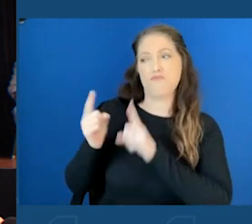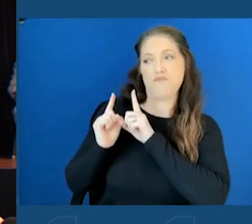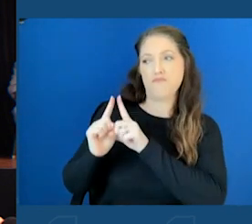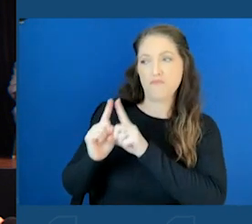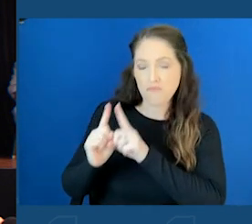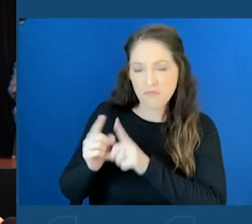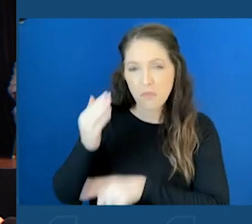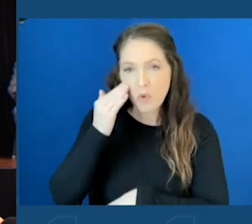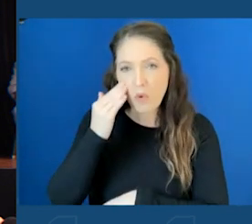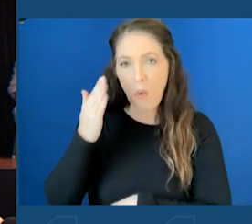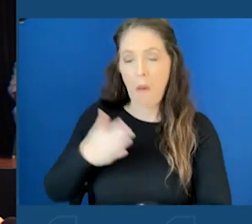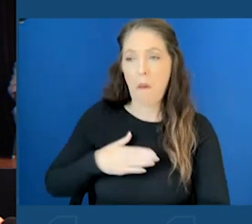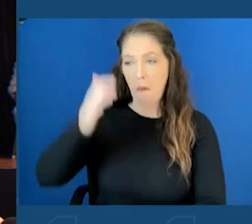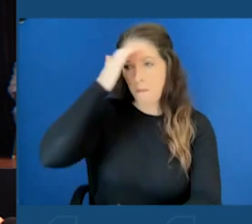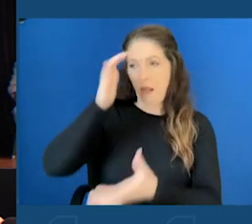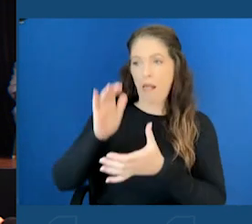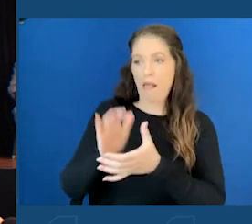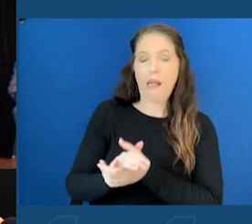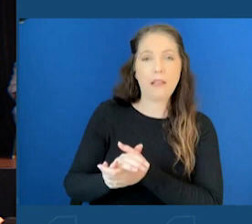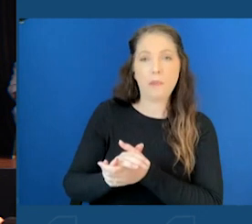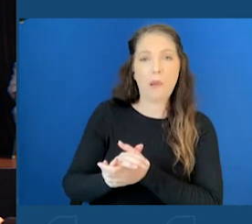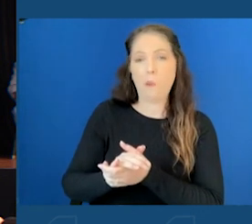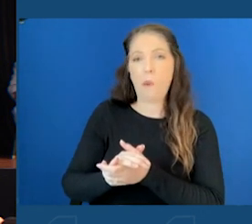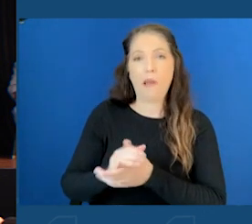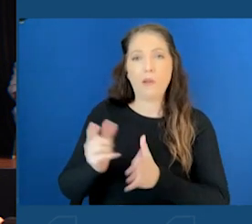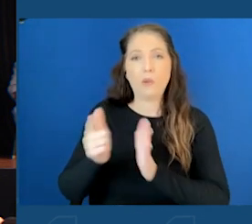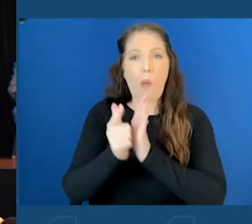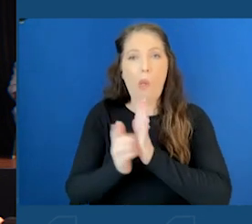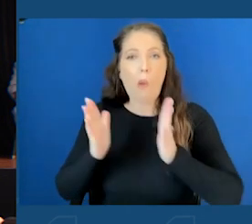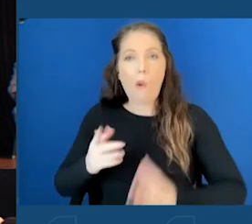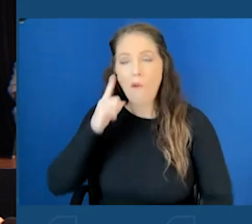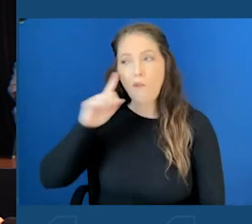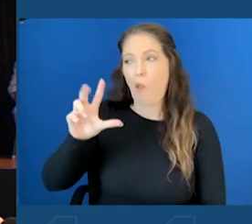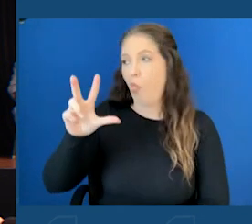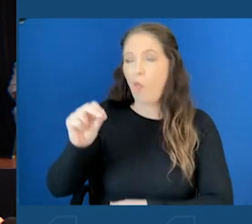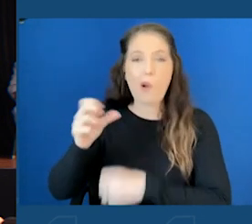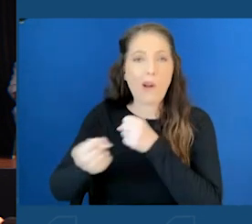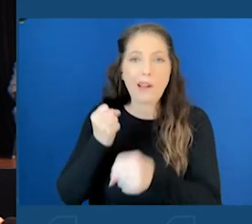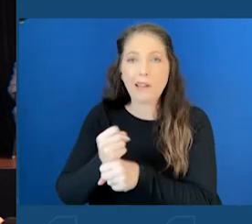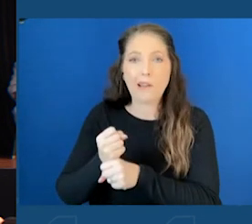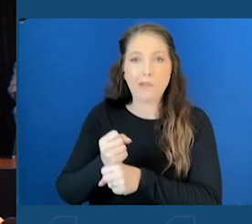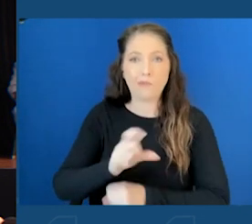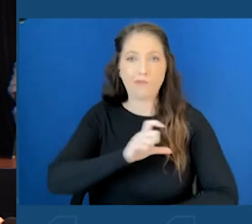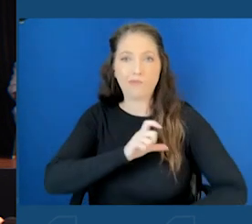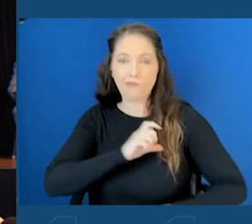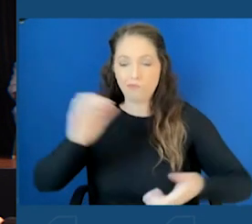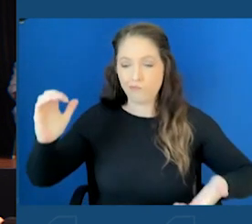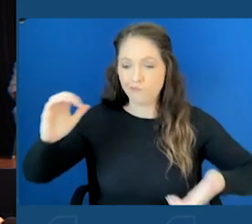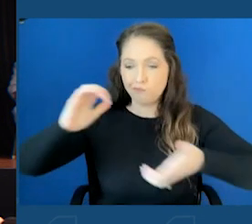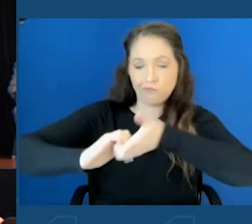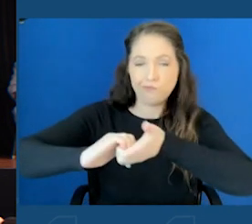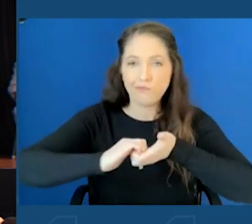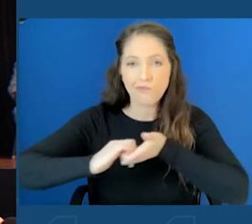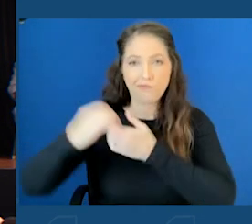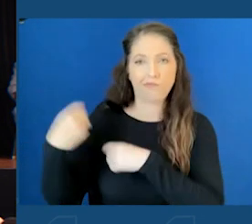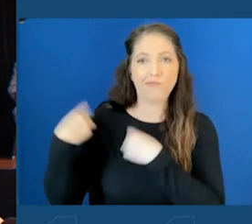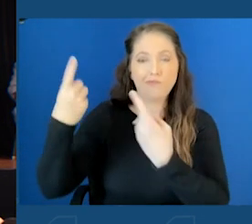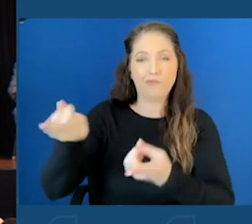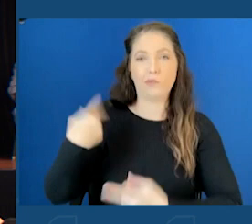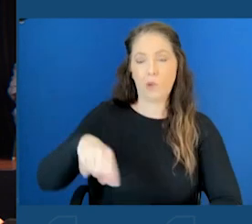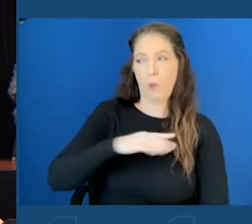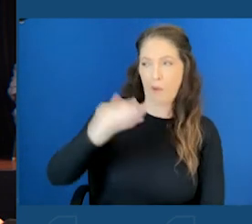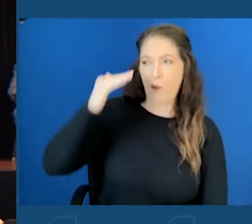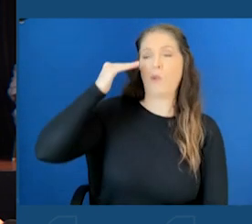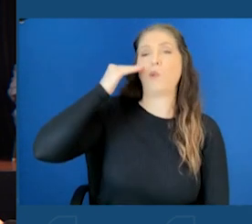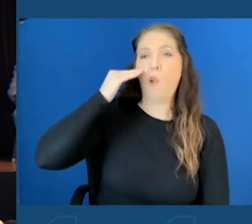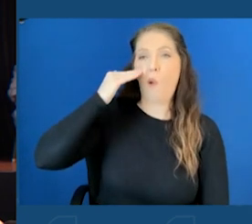30 years, working in partnership with local law enforcement and NYPD, and so we've gotten to know the caliber of the individual